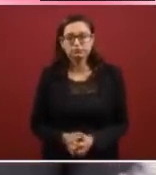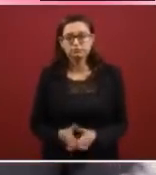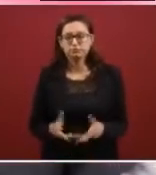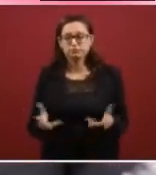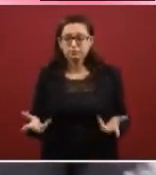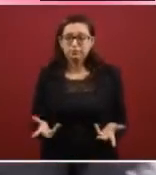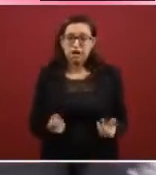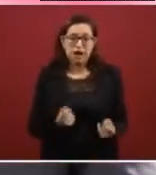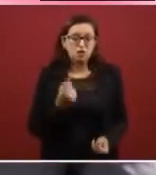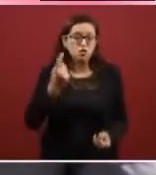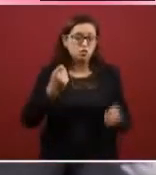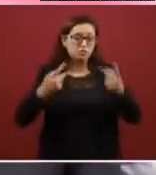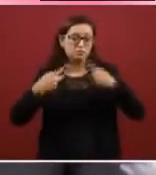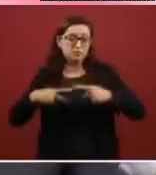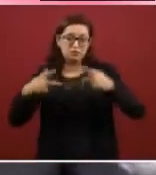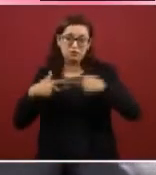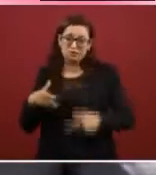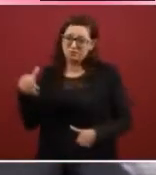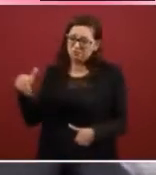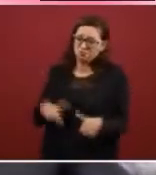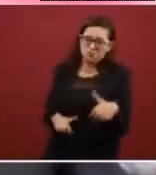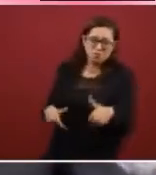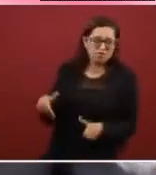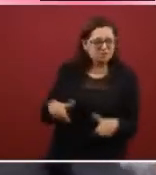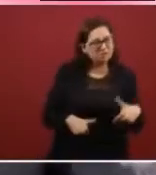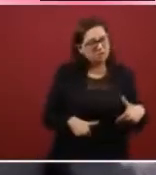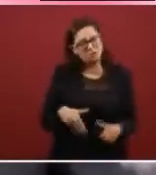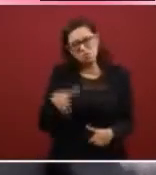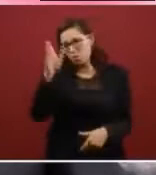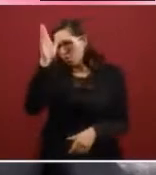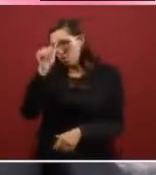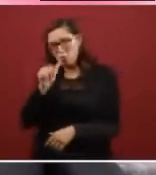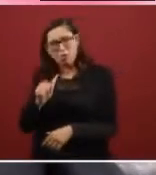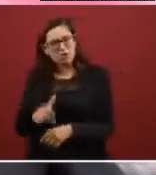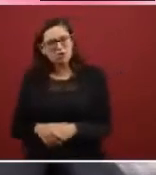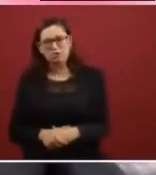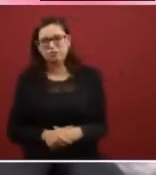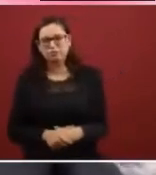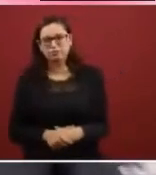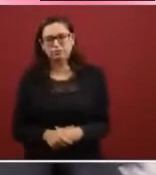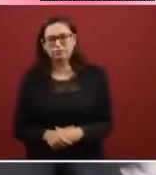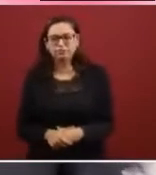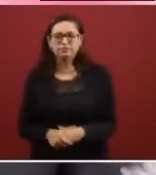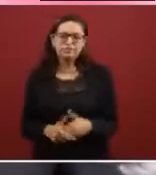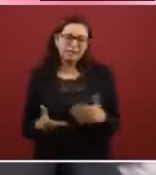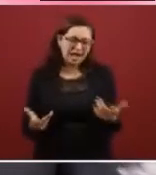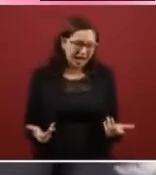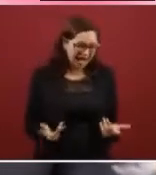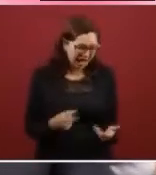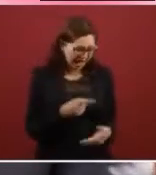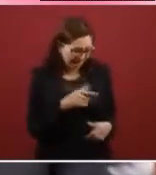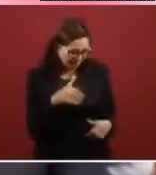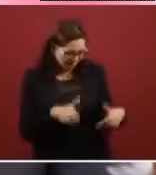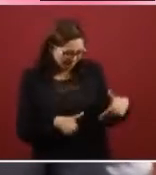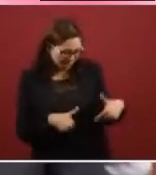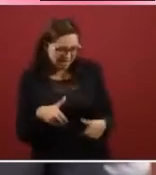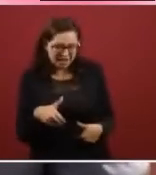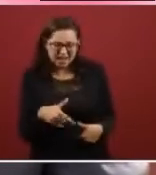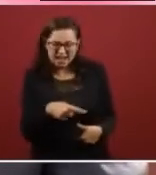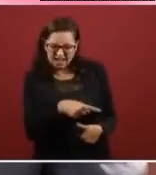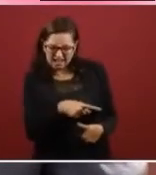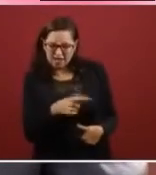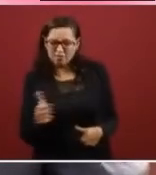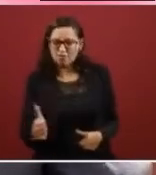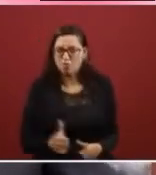molestias. There have been things that have been inconformidades, inconformities of bothering se aprovechan para exagerar, and many people take